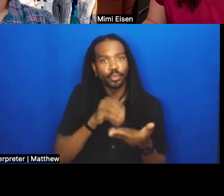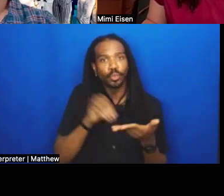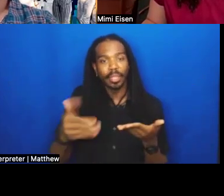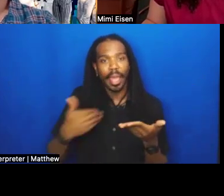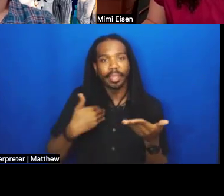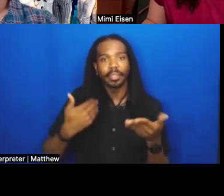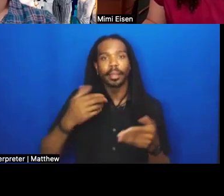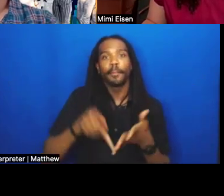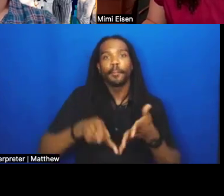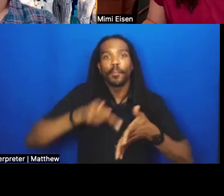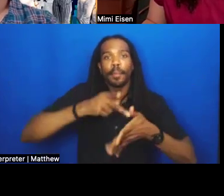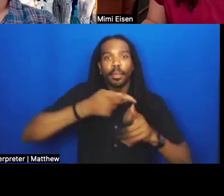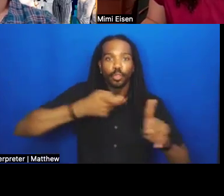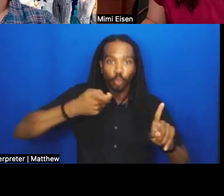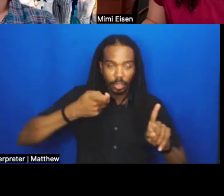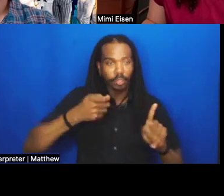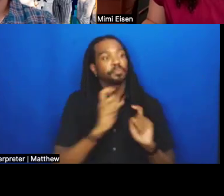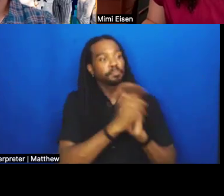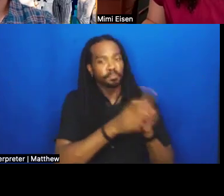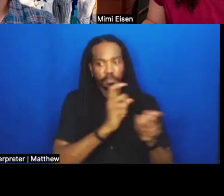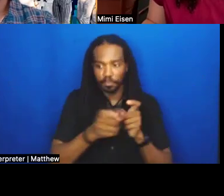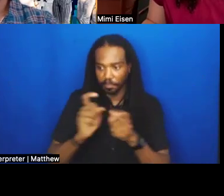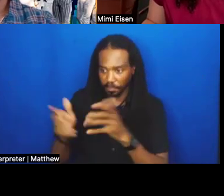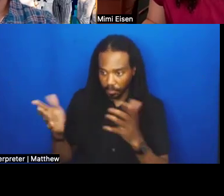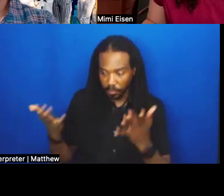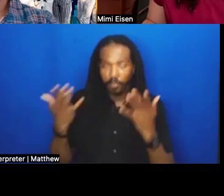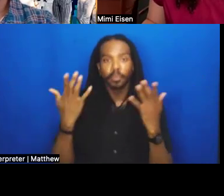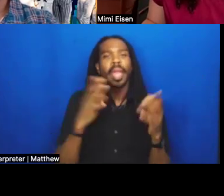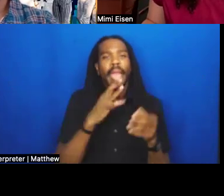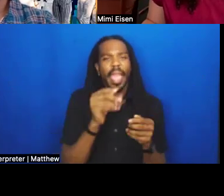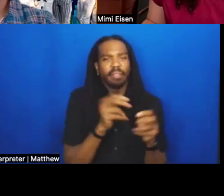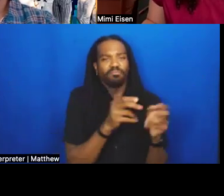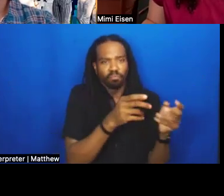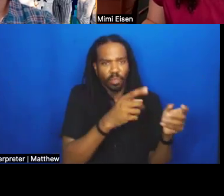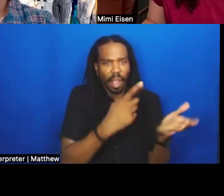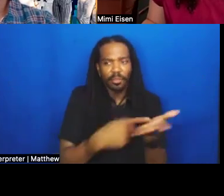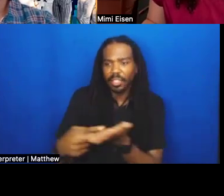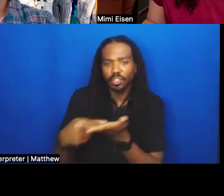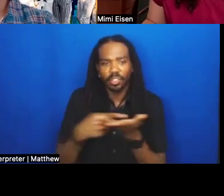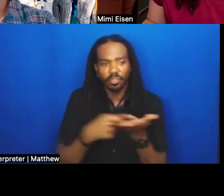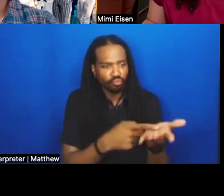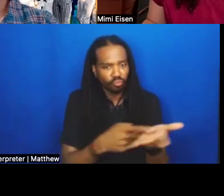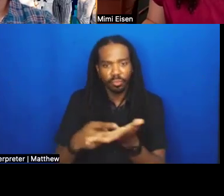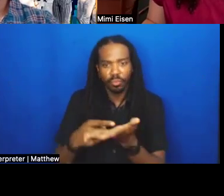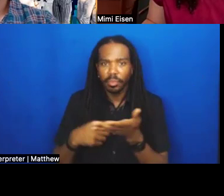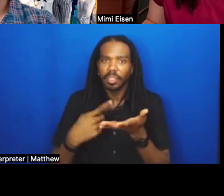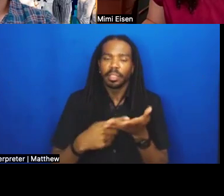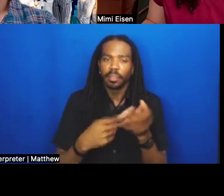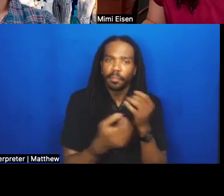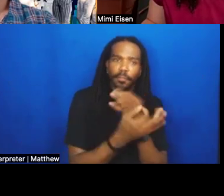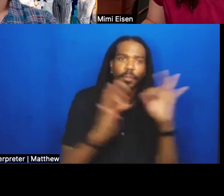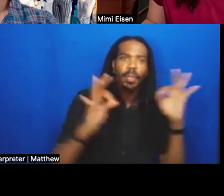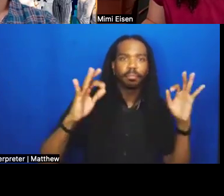then through conversation with each other, they basically explore what words like freedom and liberty and justice meant to different